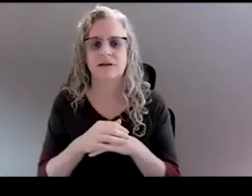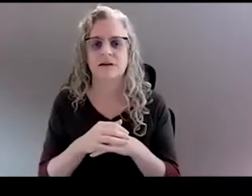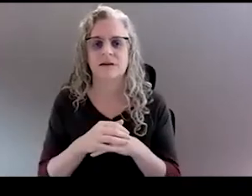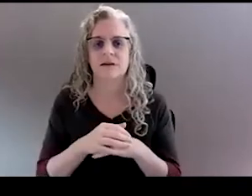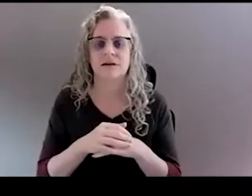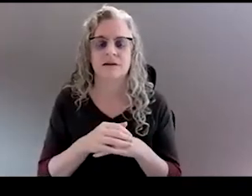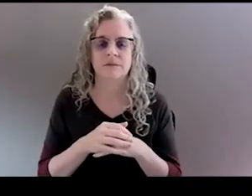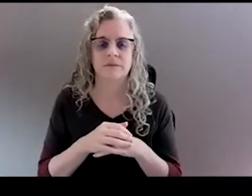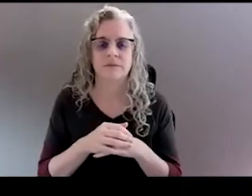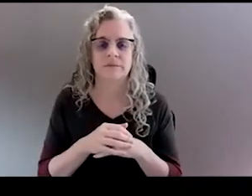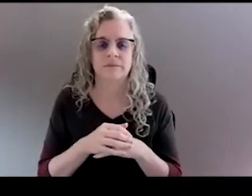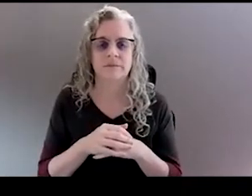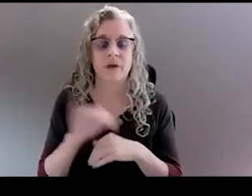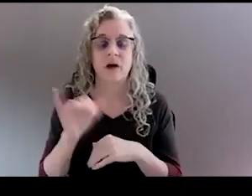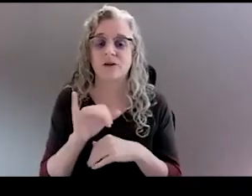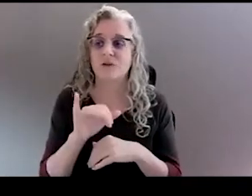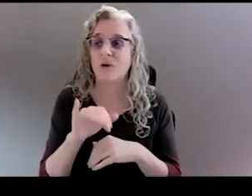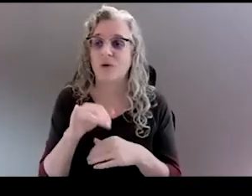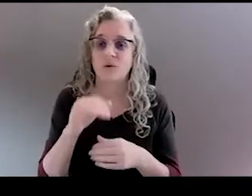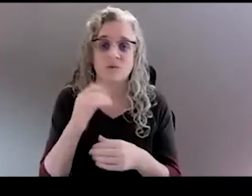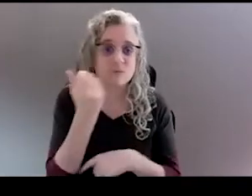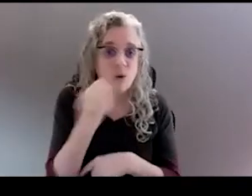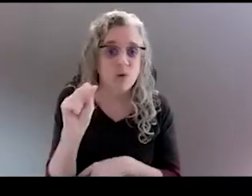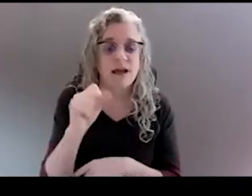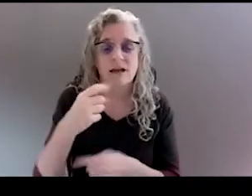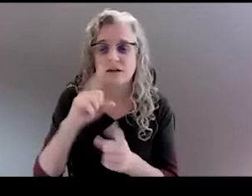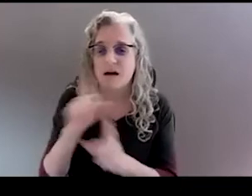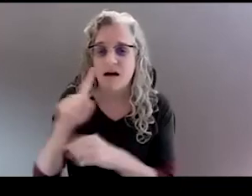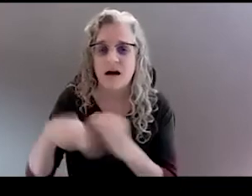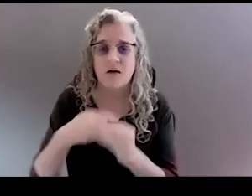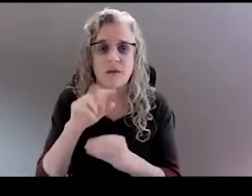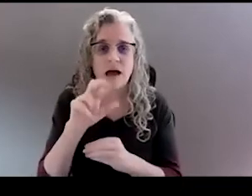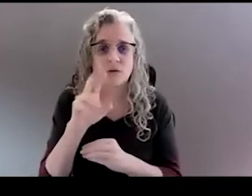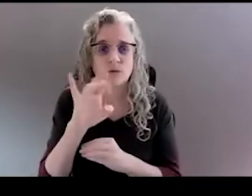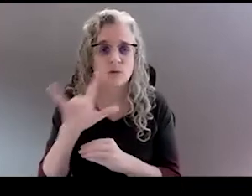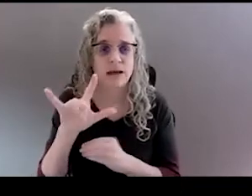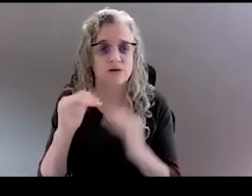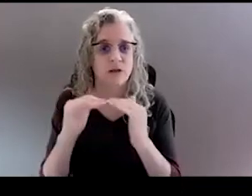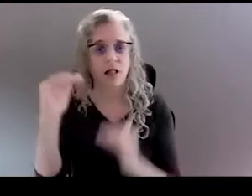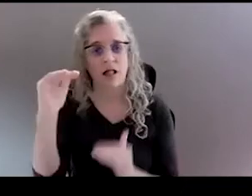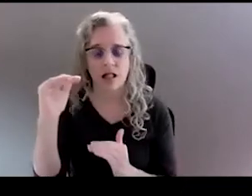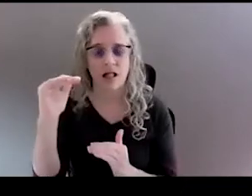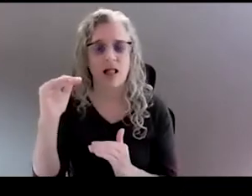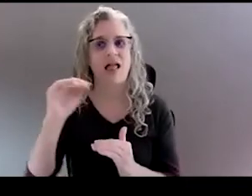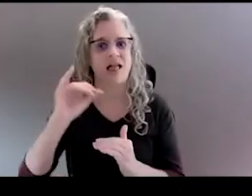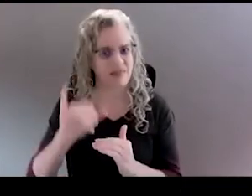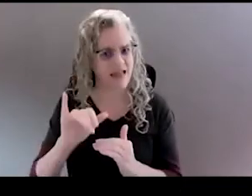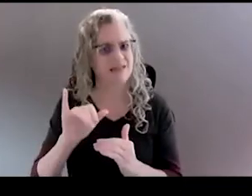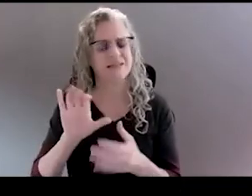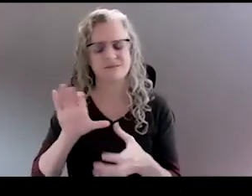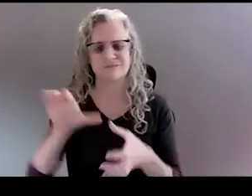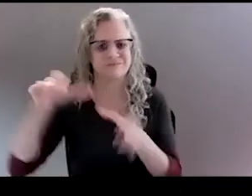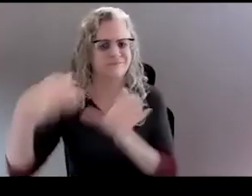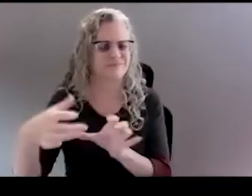conversations around racial inequalities have really completely not only changed the landscape, but given us the opportunity to really